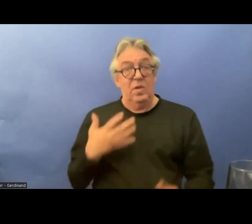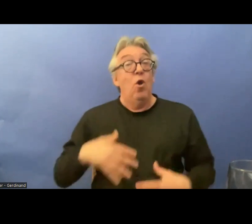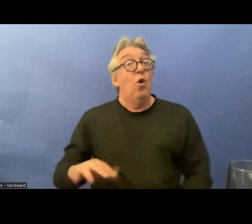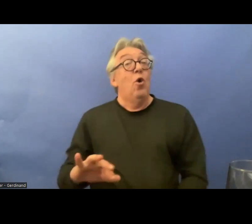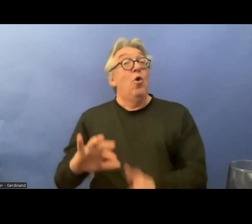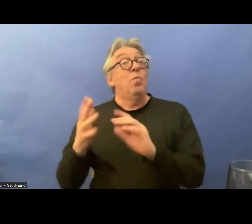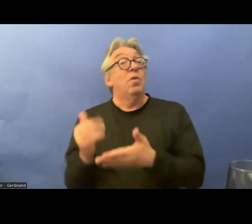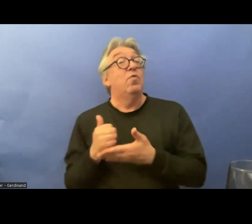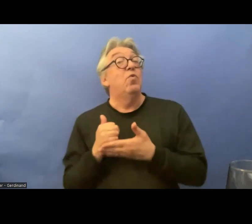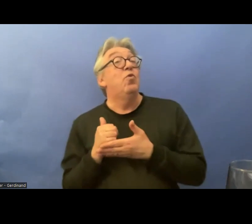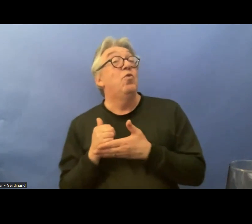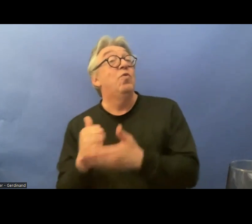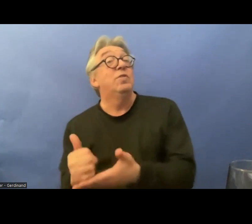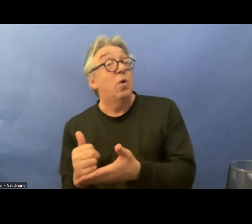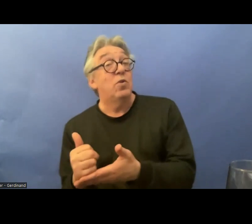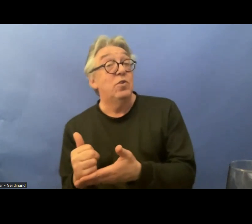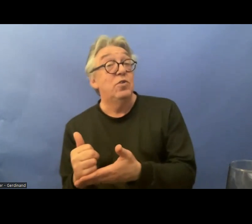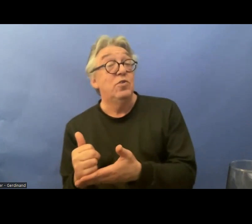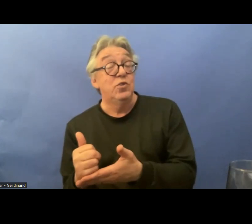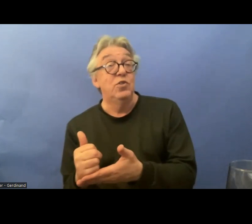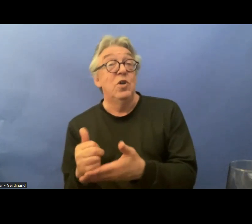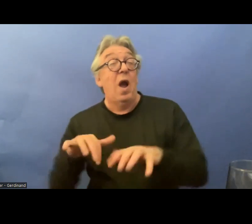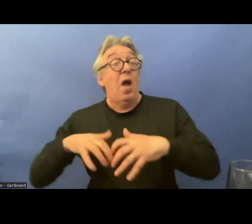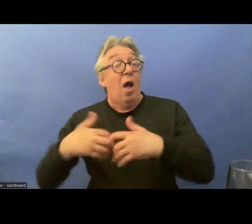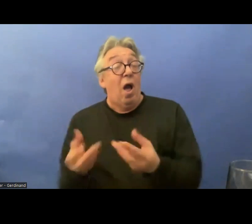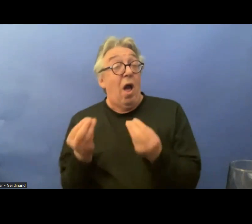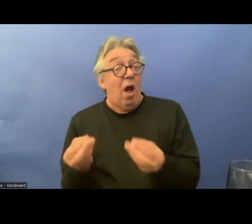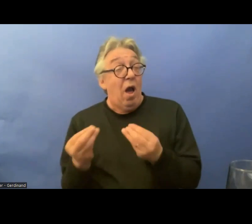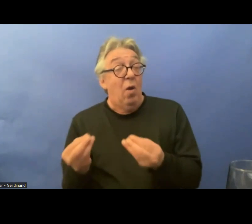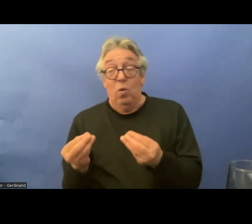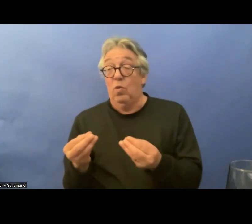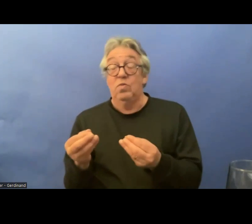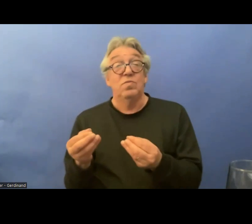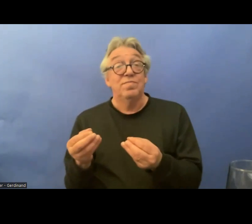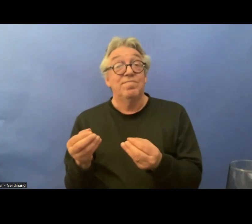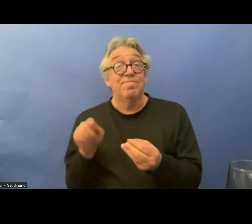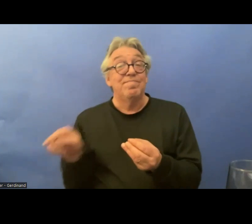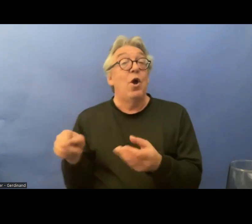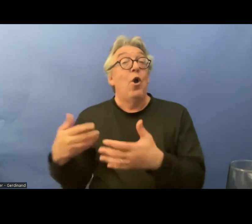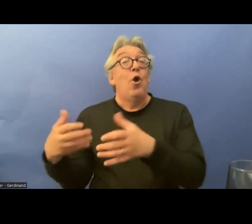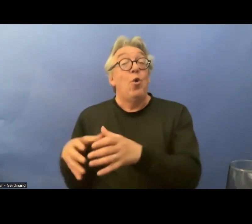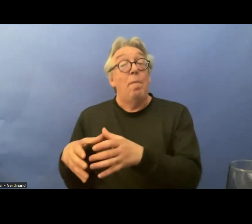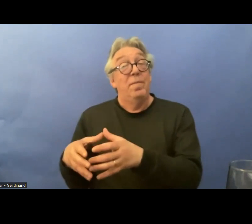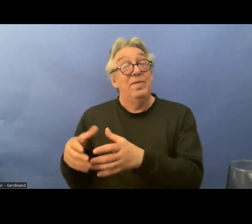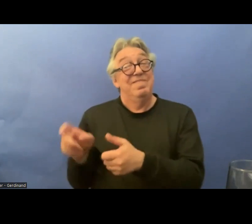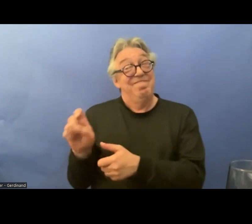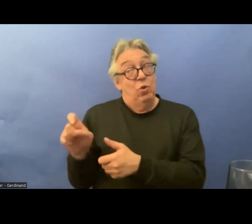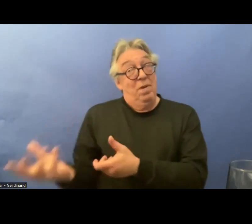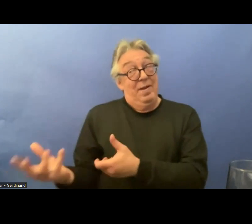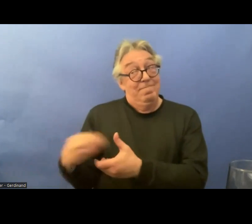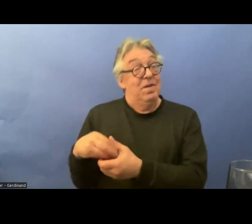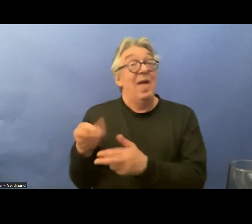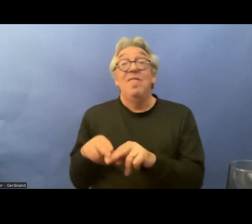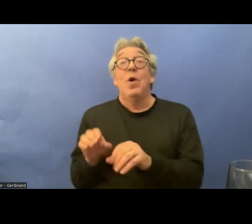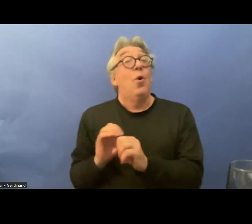responses that address the needs of these groups, we can avoid inadvertently contributing to their exclusion. And the final 2 points that I will mention in